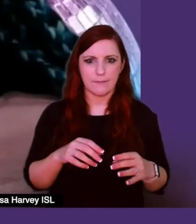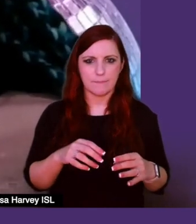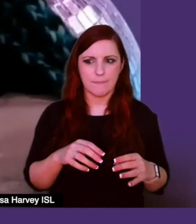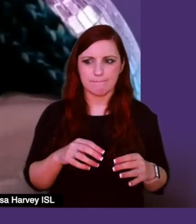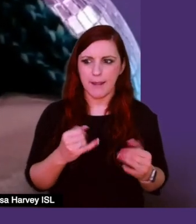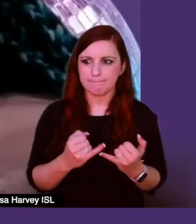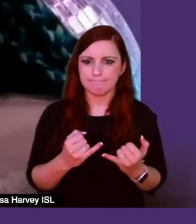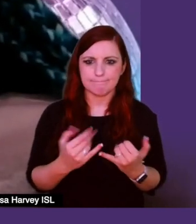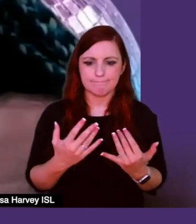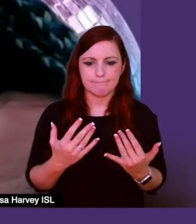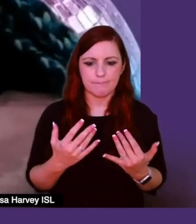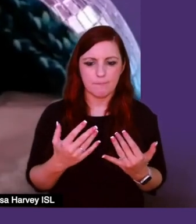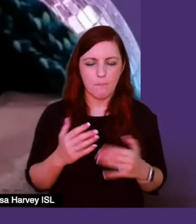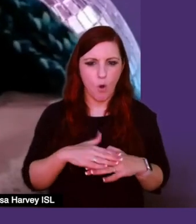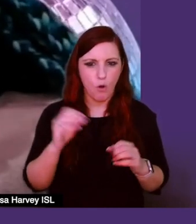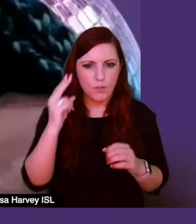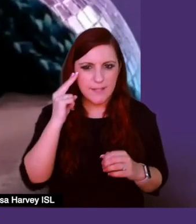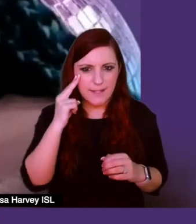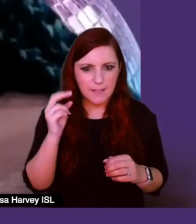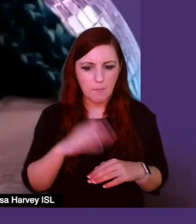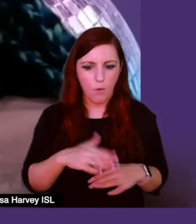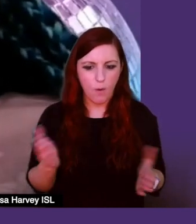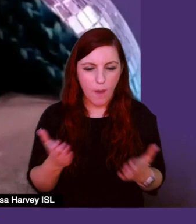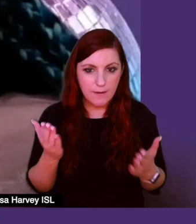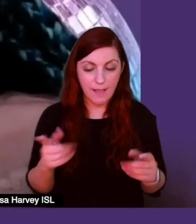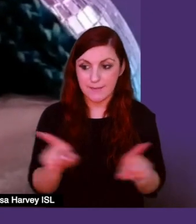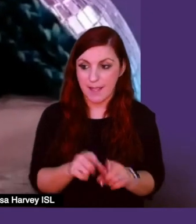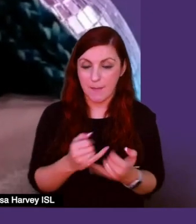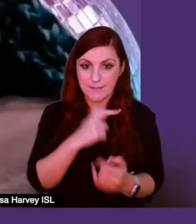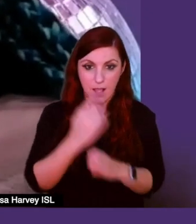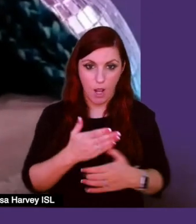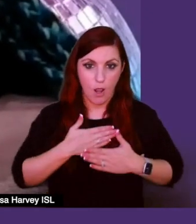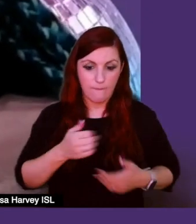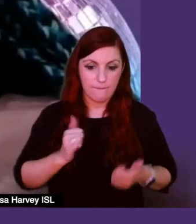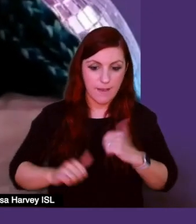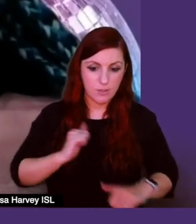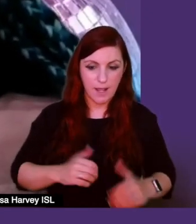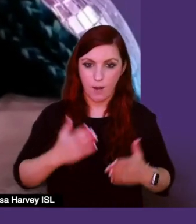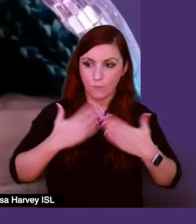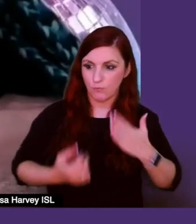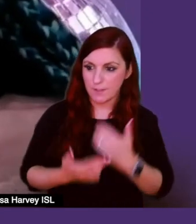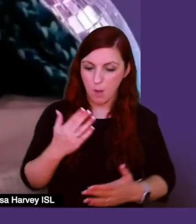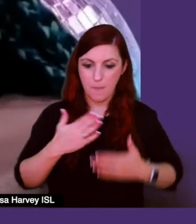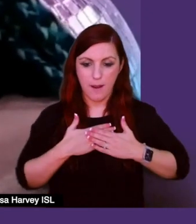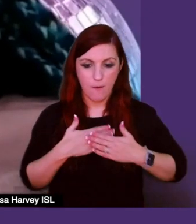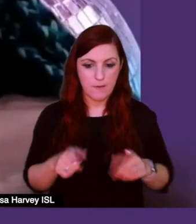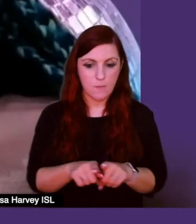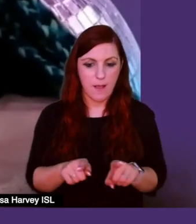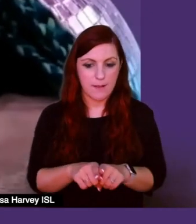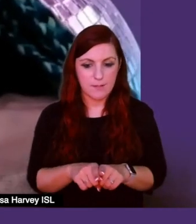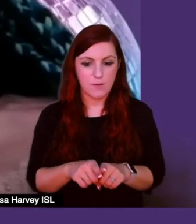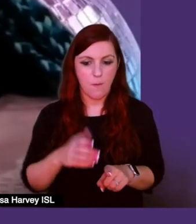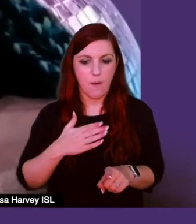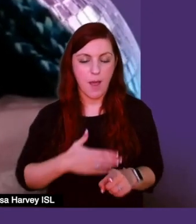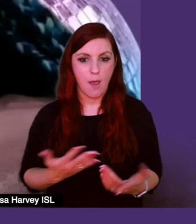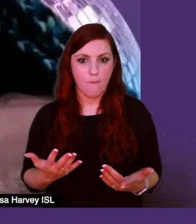education. And then there's the other side where I talk about fashion. And I like to dress up like a brat doll. That's sort of like my